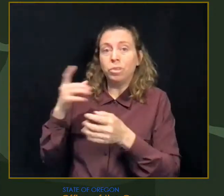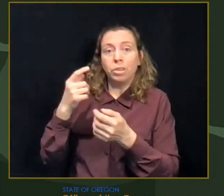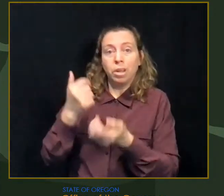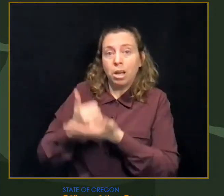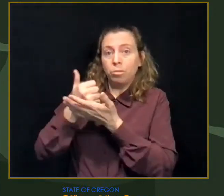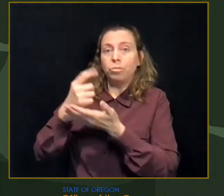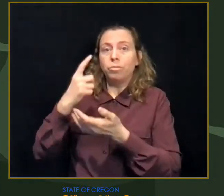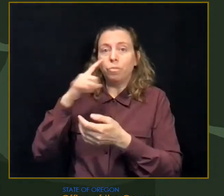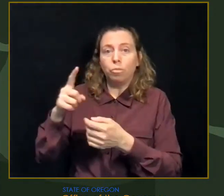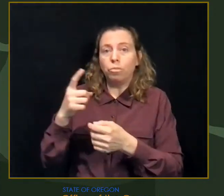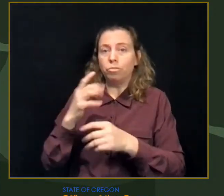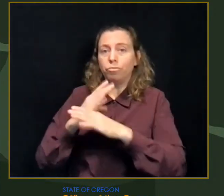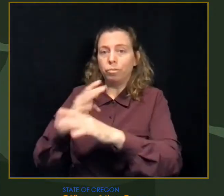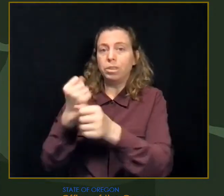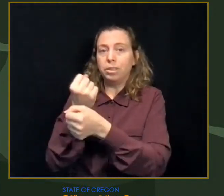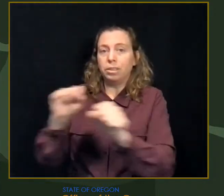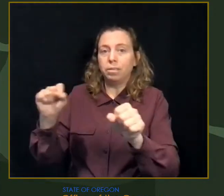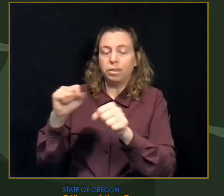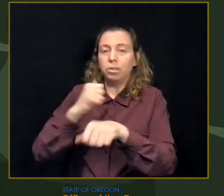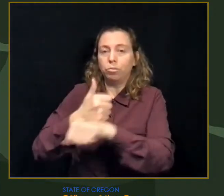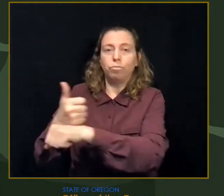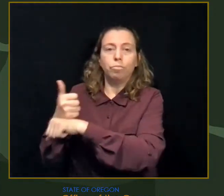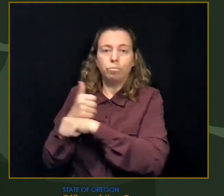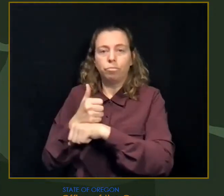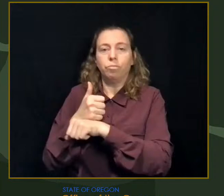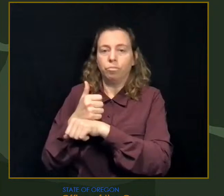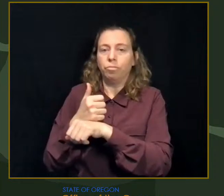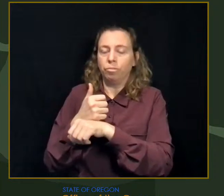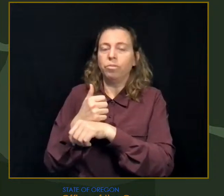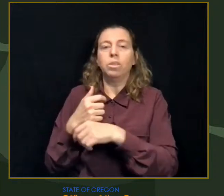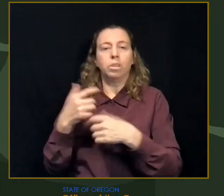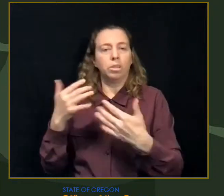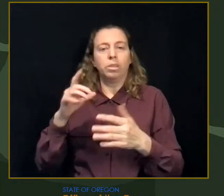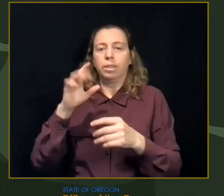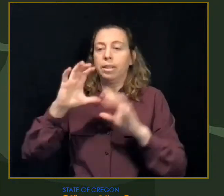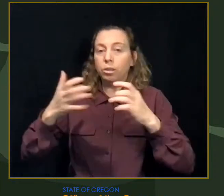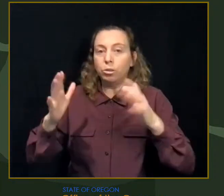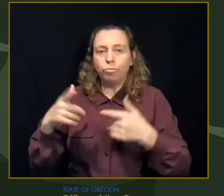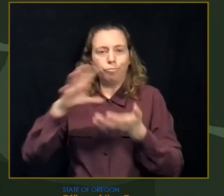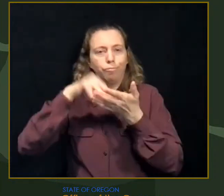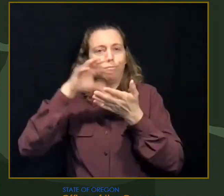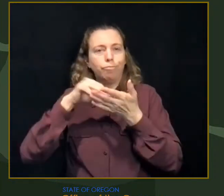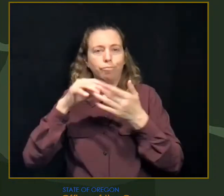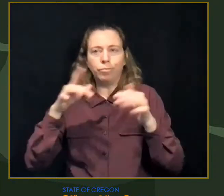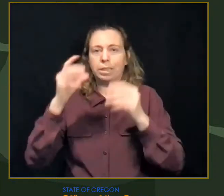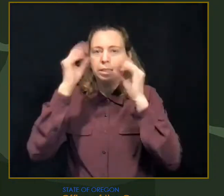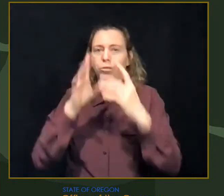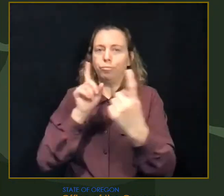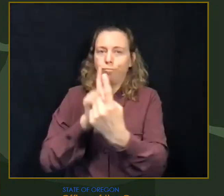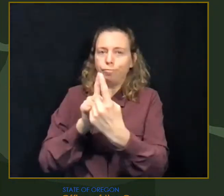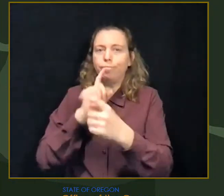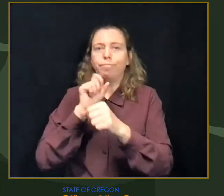back in the classroom, learning from their teacher and their peers. It's really good for